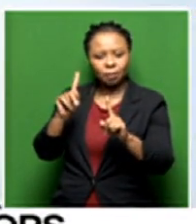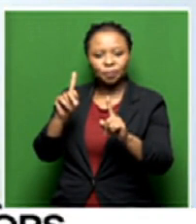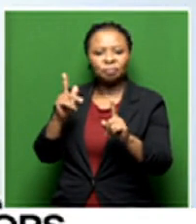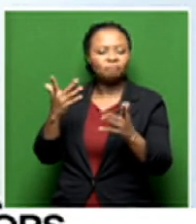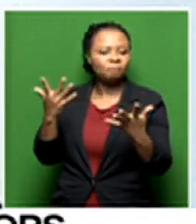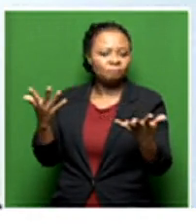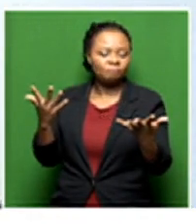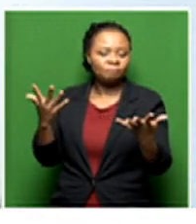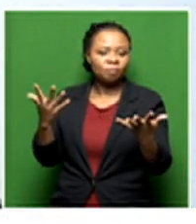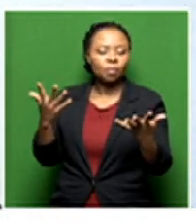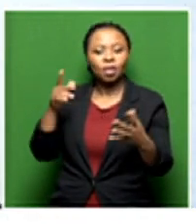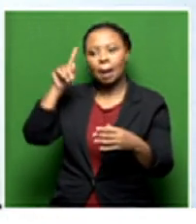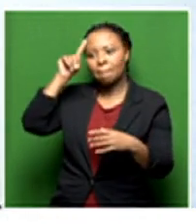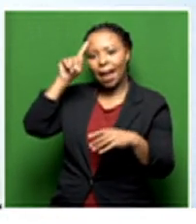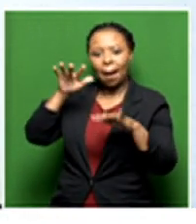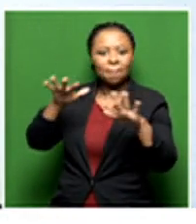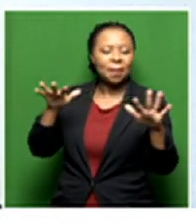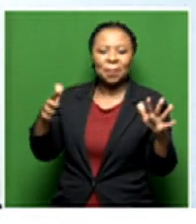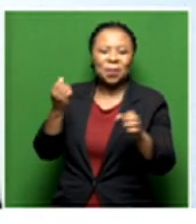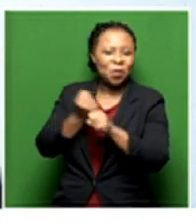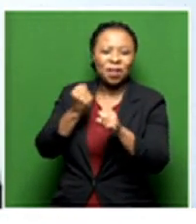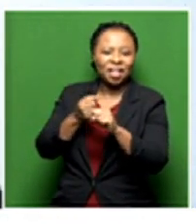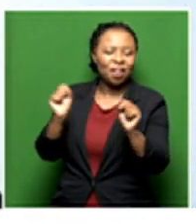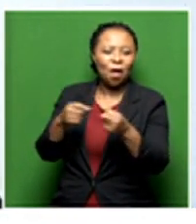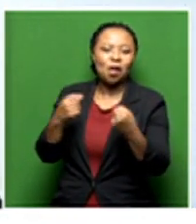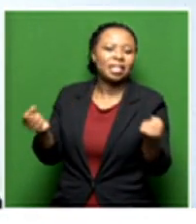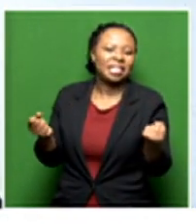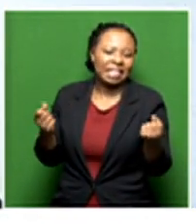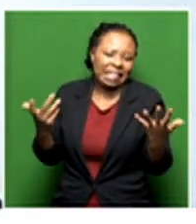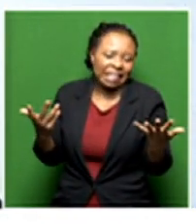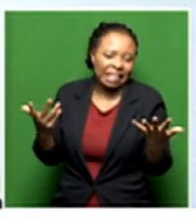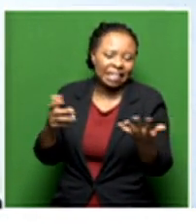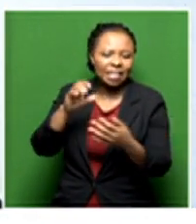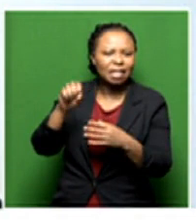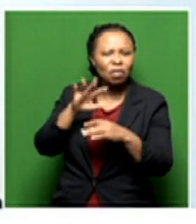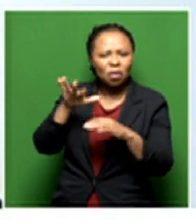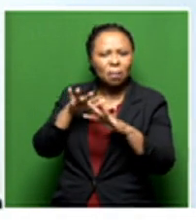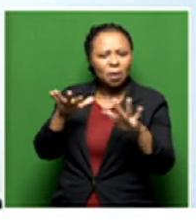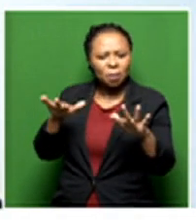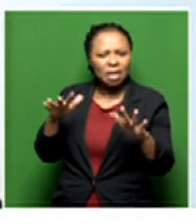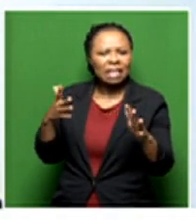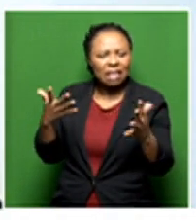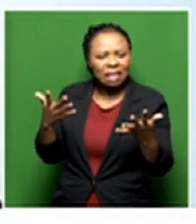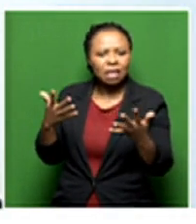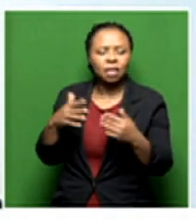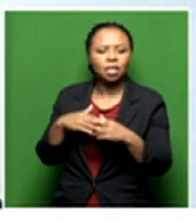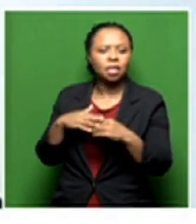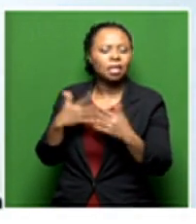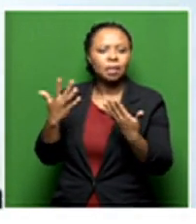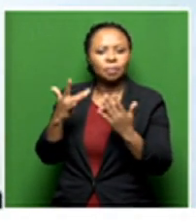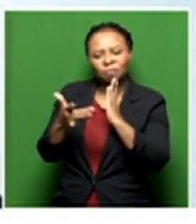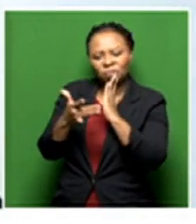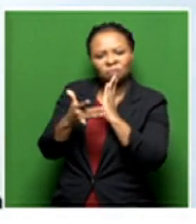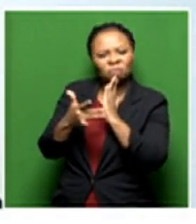saying that we as black people can't create things. And as a South Africans, I saw that we didn't have, especially in terms of